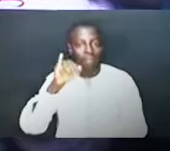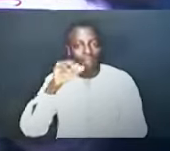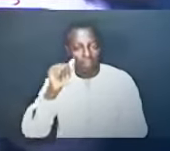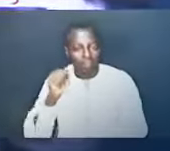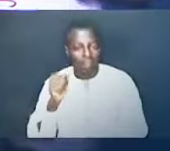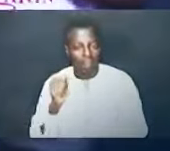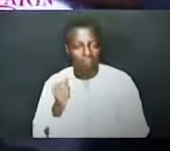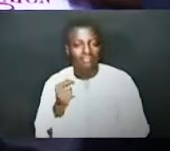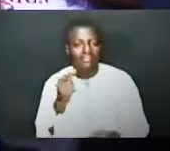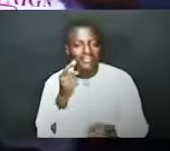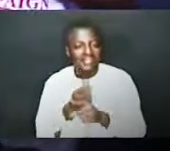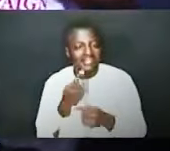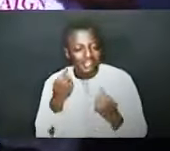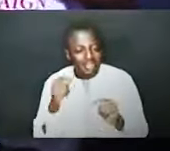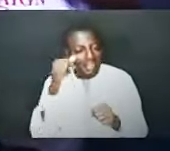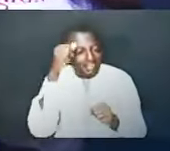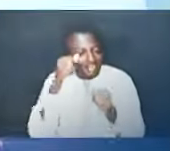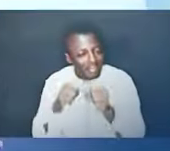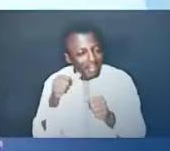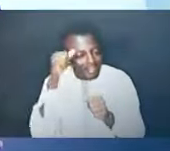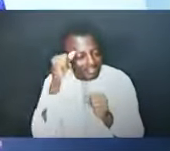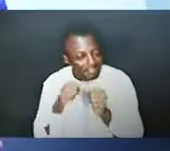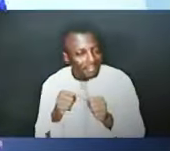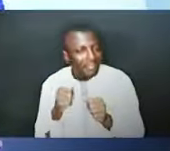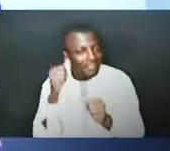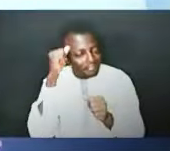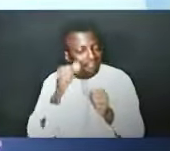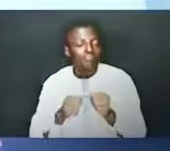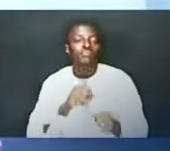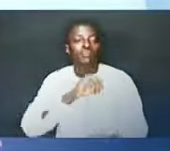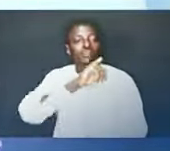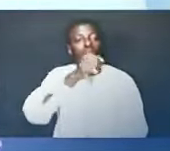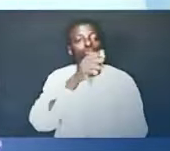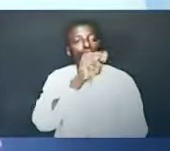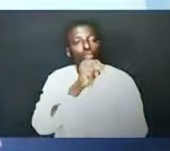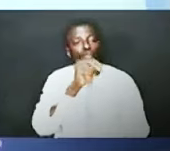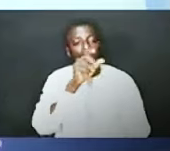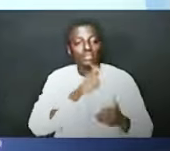remind ourselves. Let's go to John 4 from